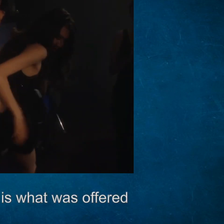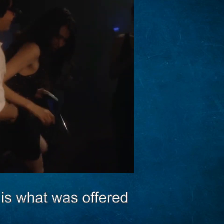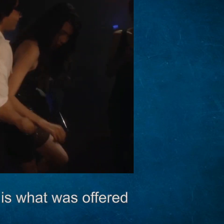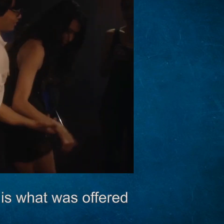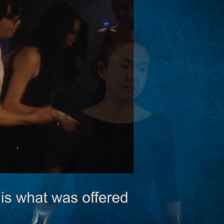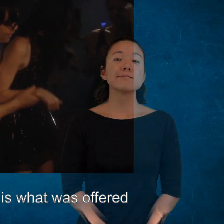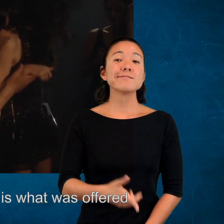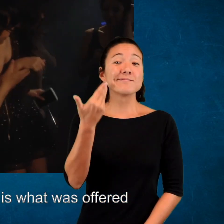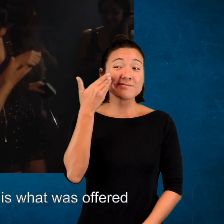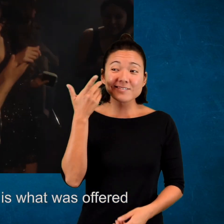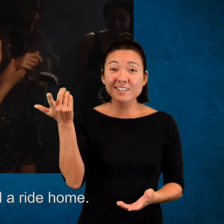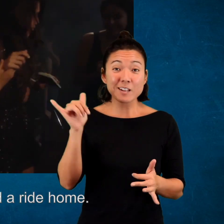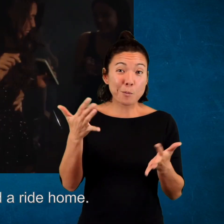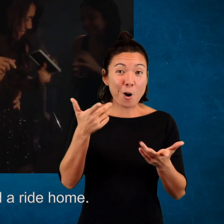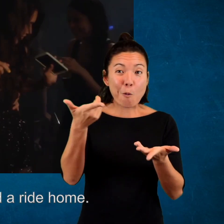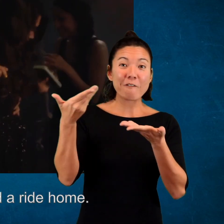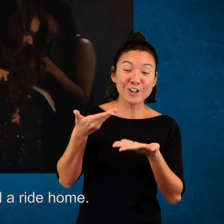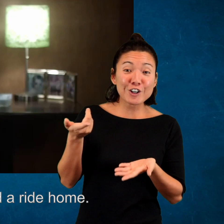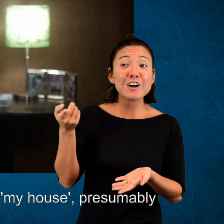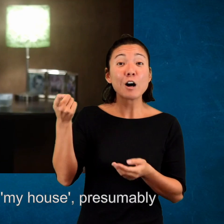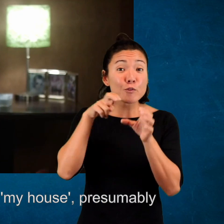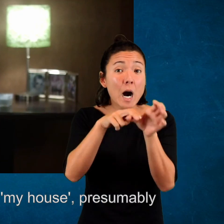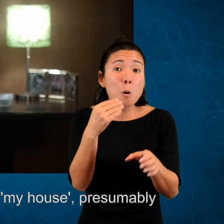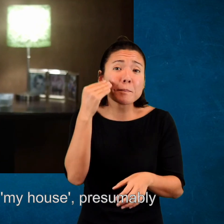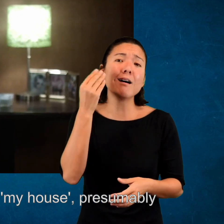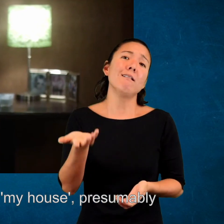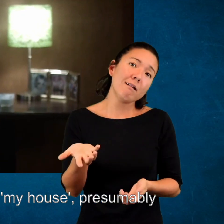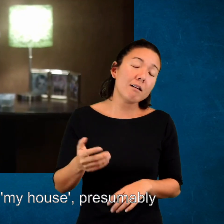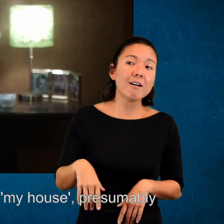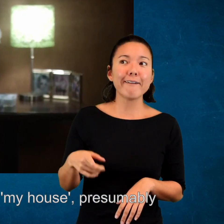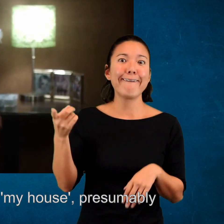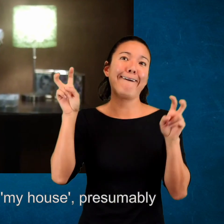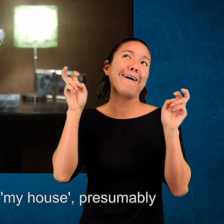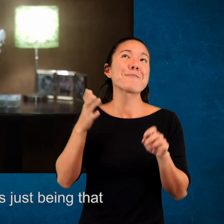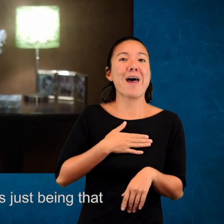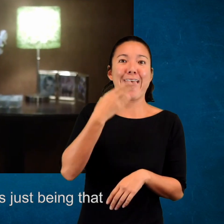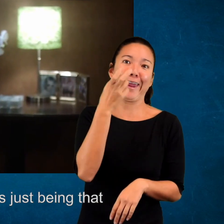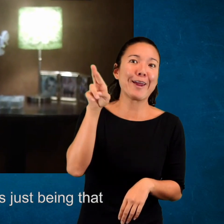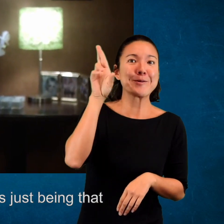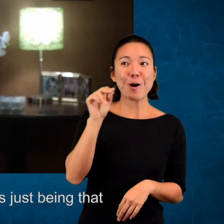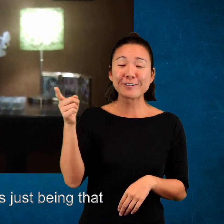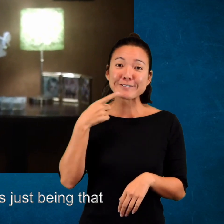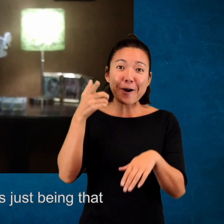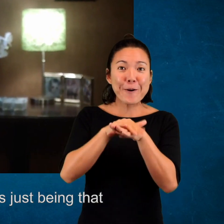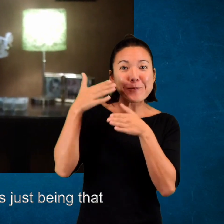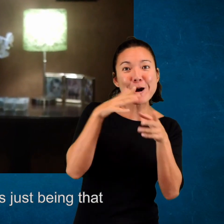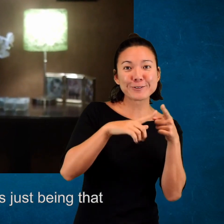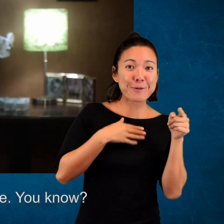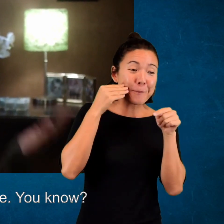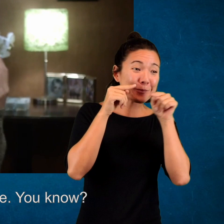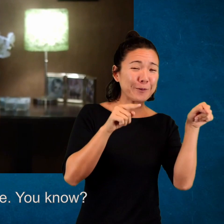I mean, that is what was offered. Hey, you need a ride home. It's on the way towards my house, presumably, because he was just being